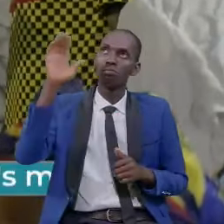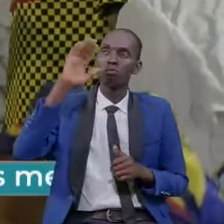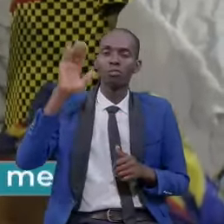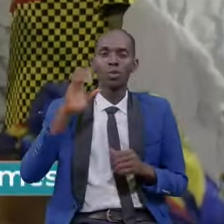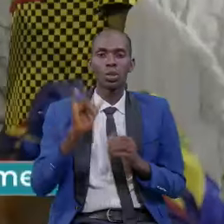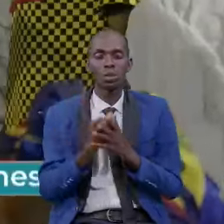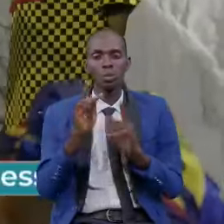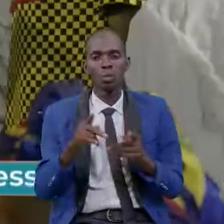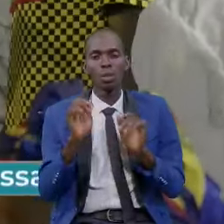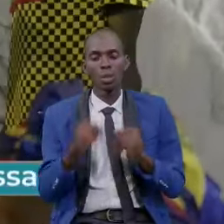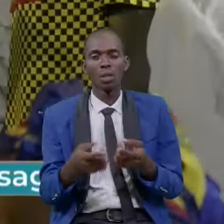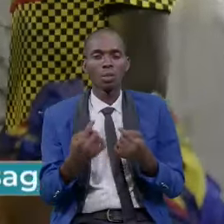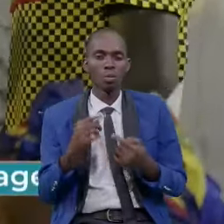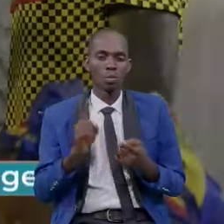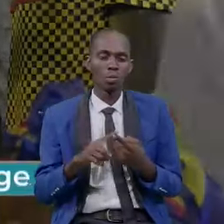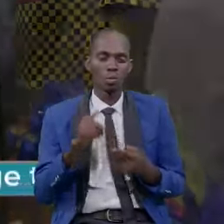The language class,